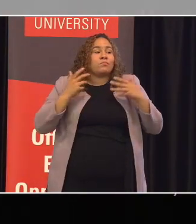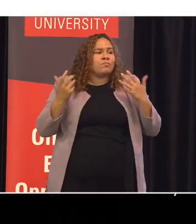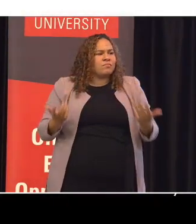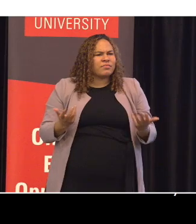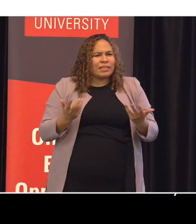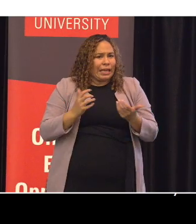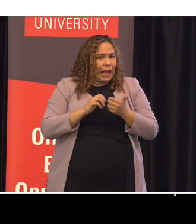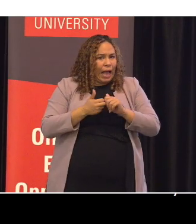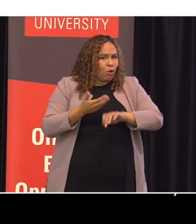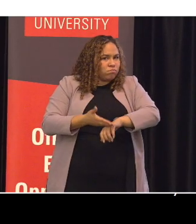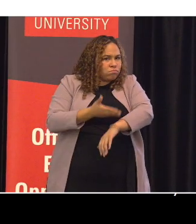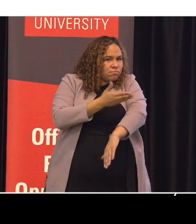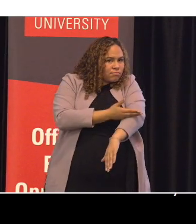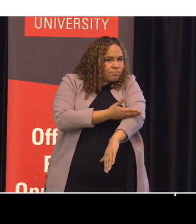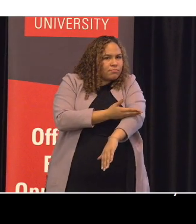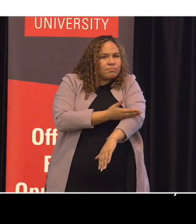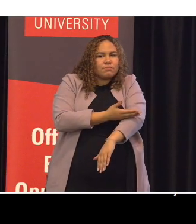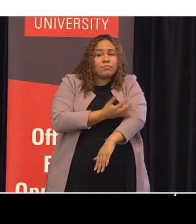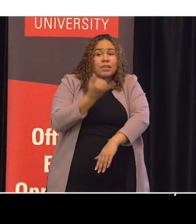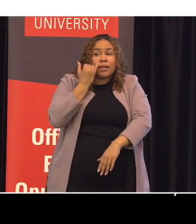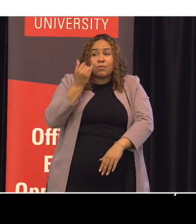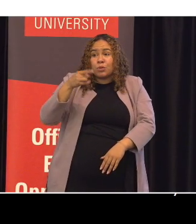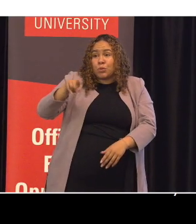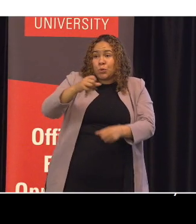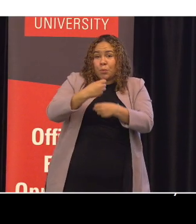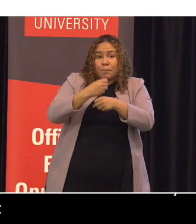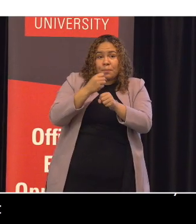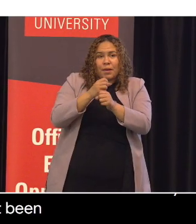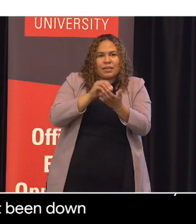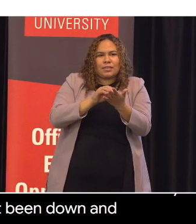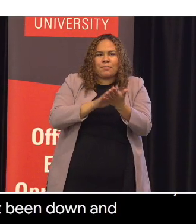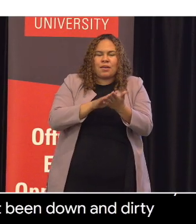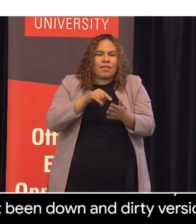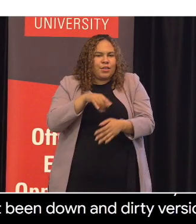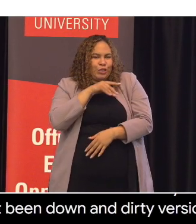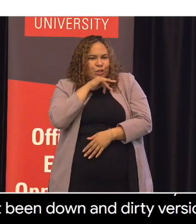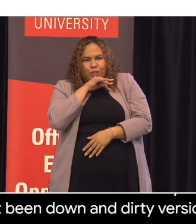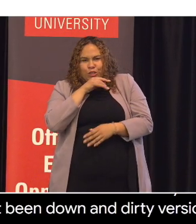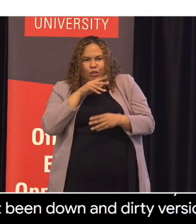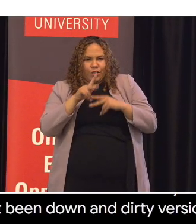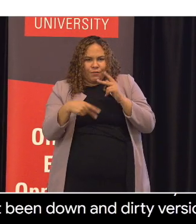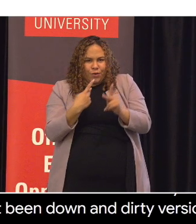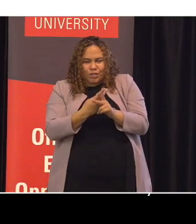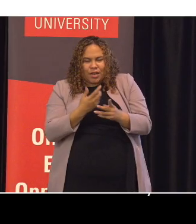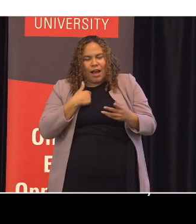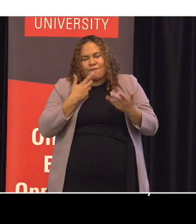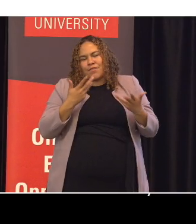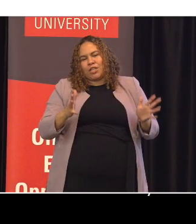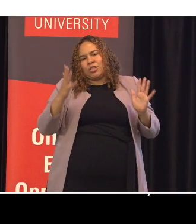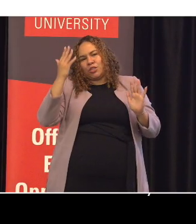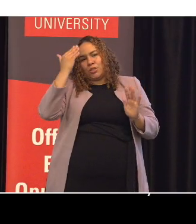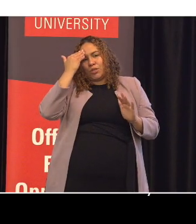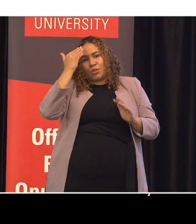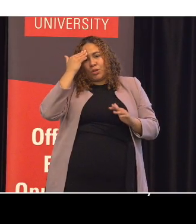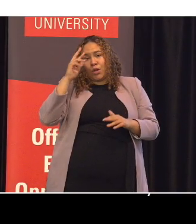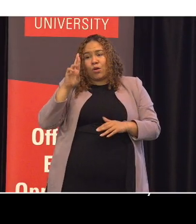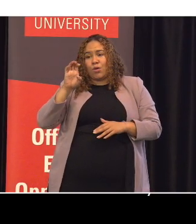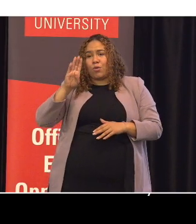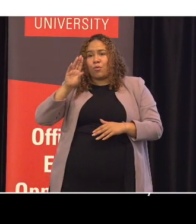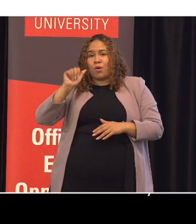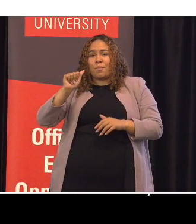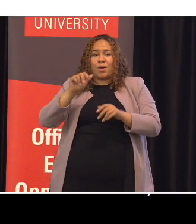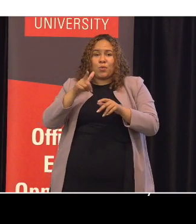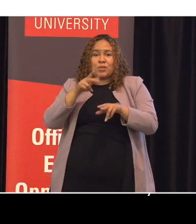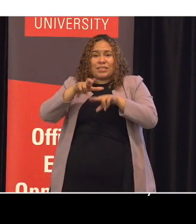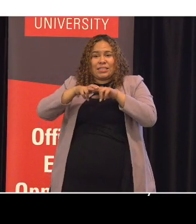do we do better? So if you're making a document, and this is just the down and dirty version, I know that Ms. Rebecca Sitton, who is sitting in the back of the